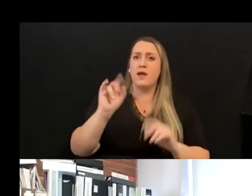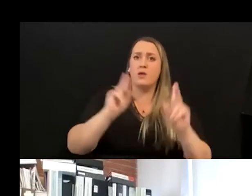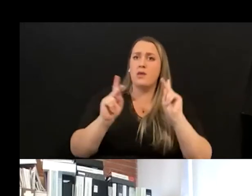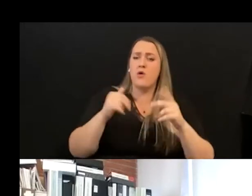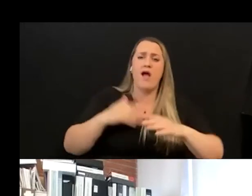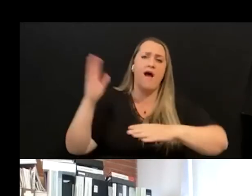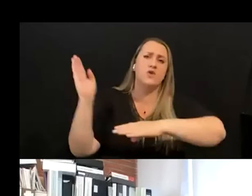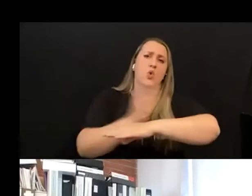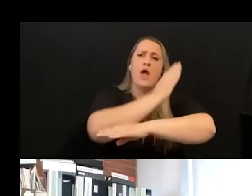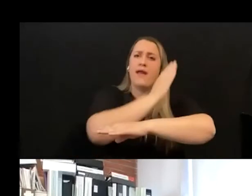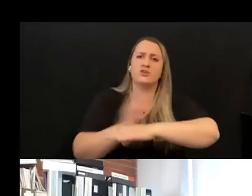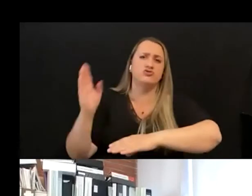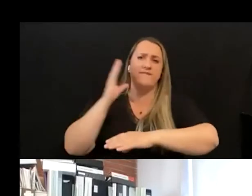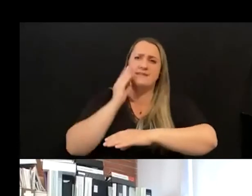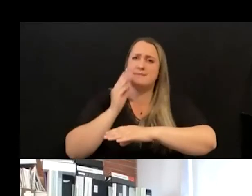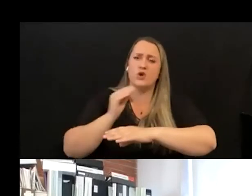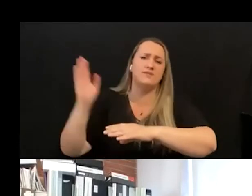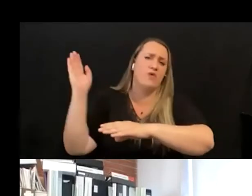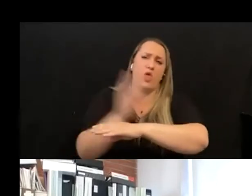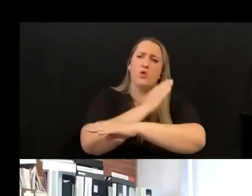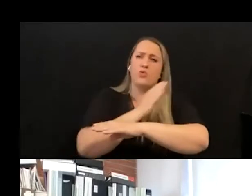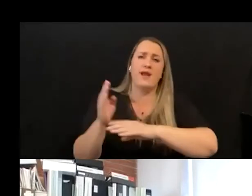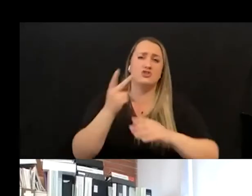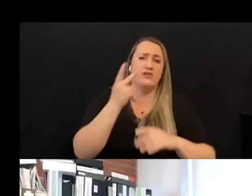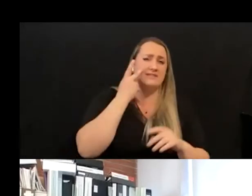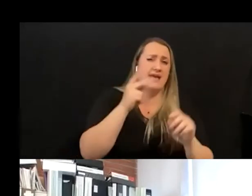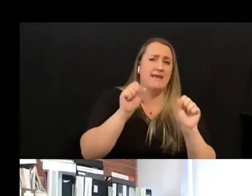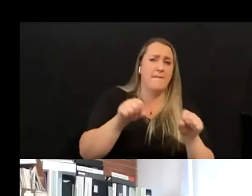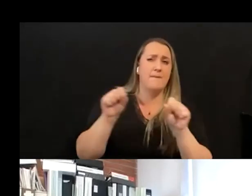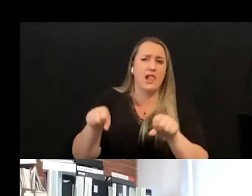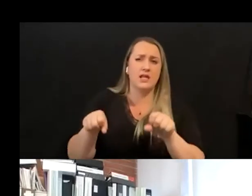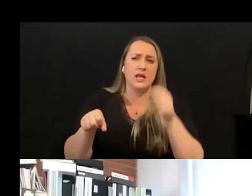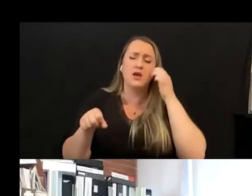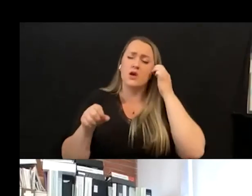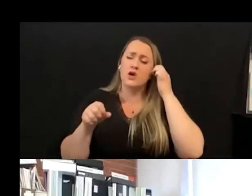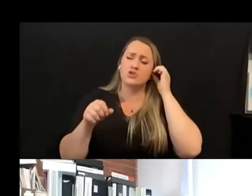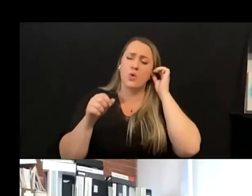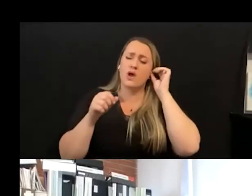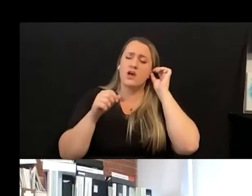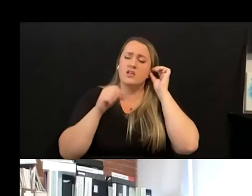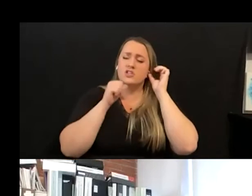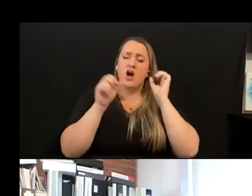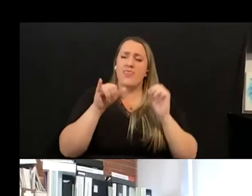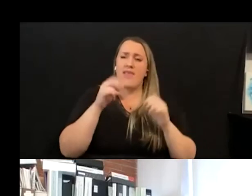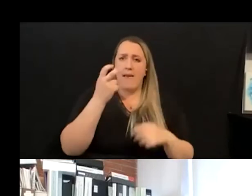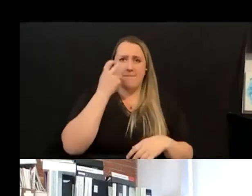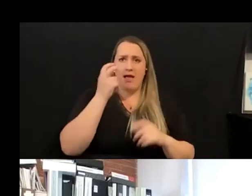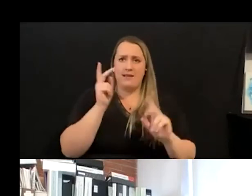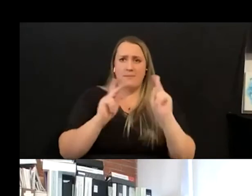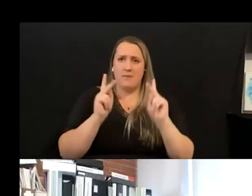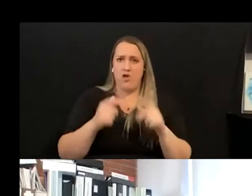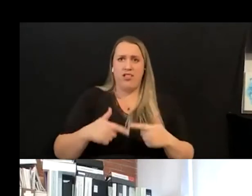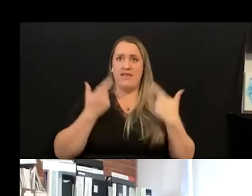of experiences and a whole range of sight capability. So it's not that blind people just live in this dark